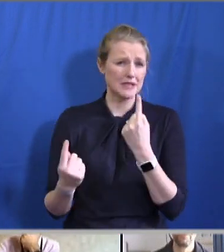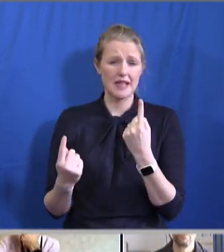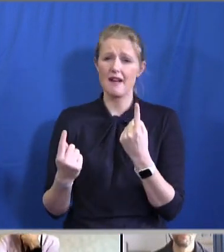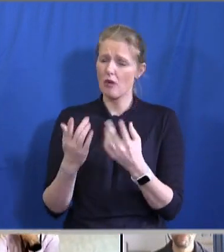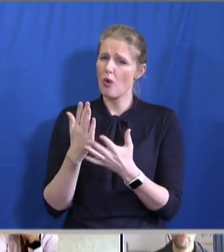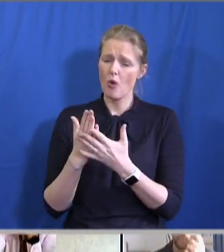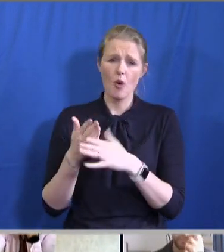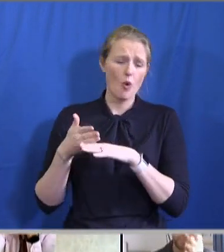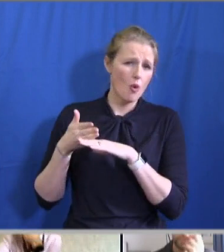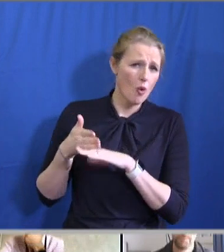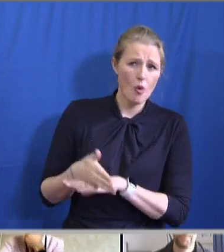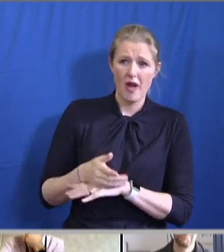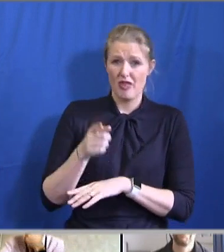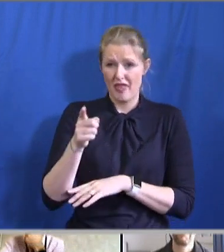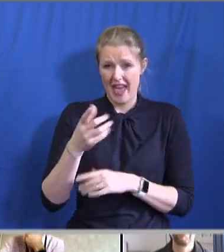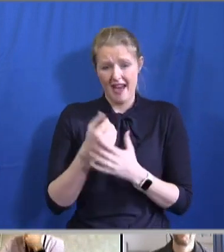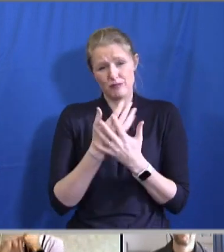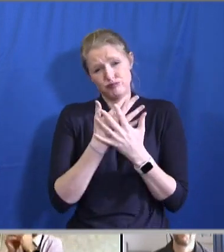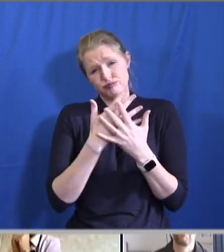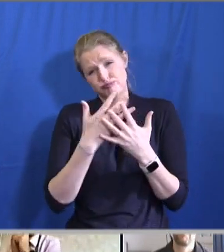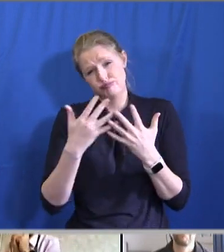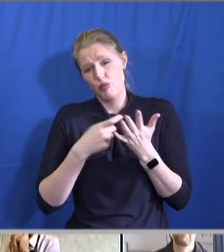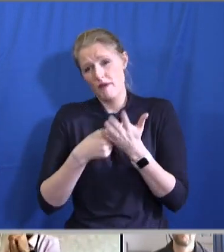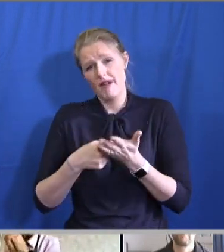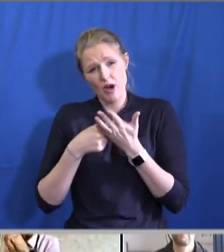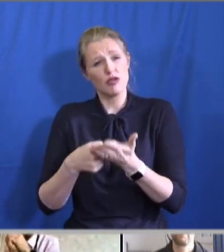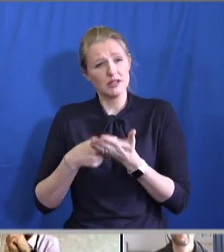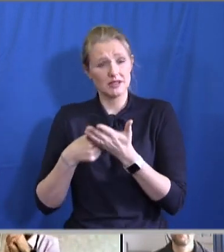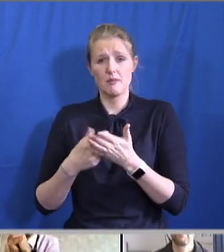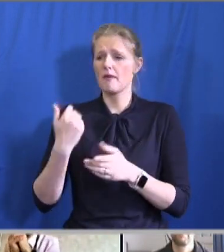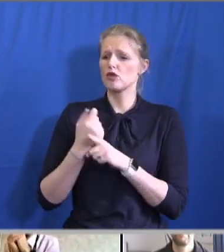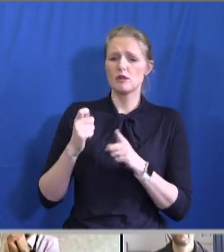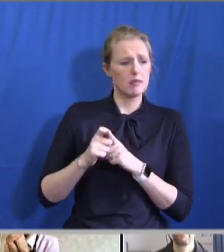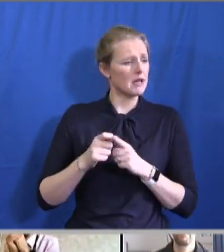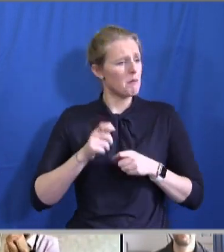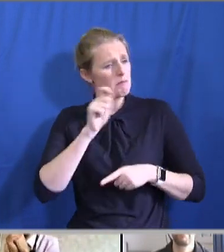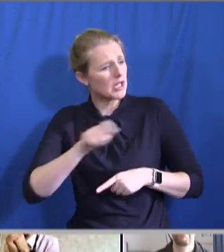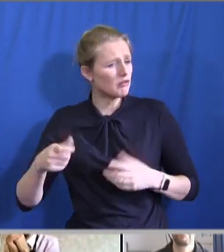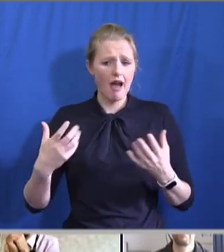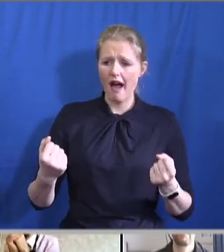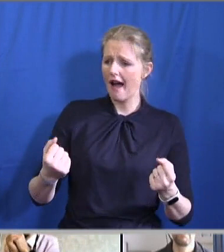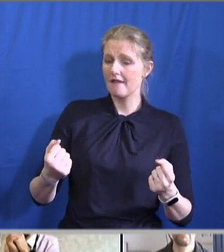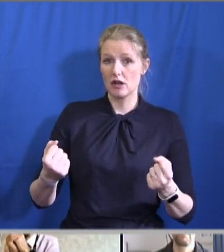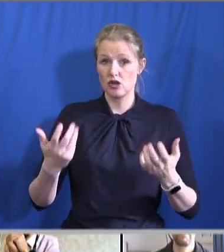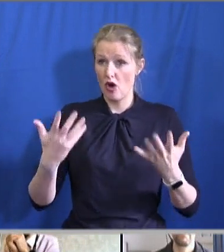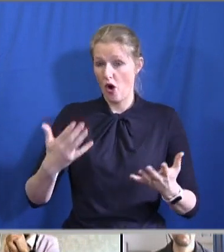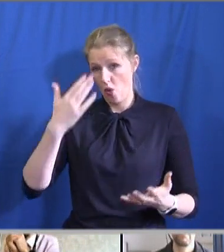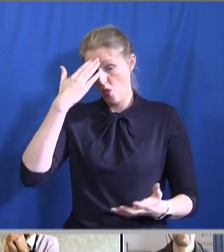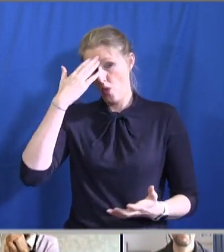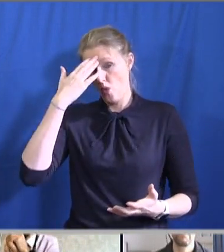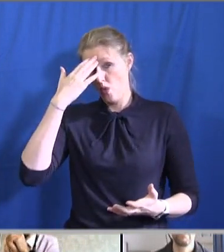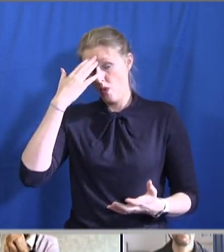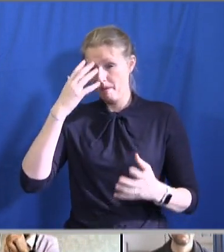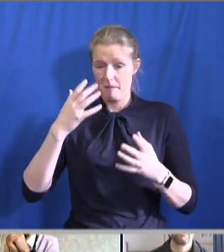supporting an increased number of referrals to what they were previously, even previous pandemic as well. Our GPs are